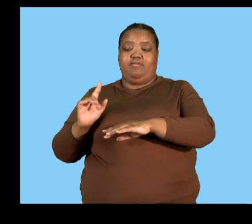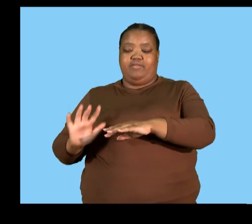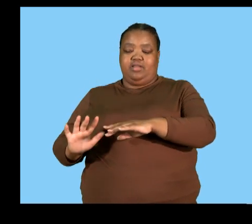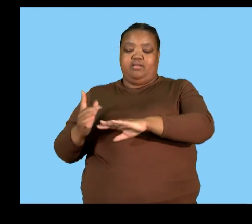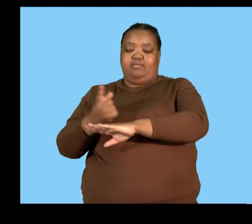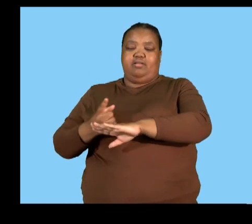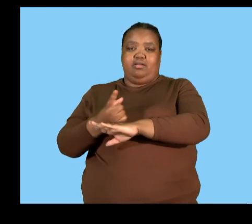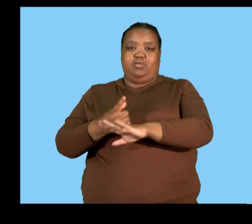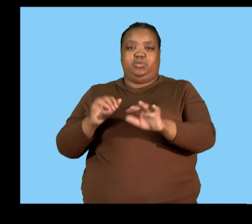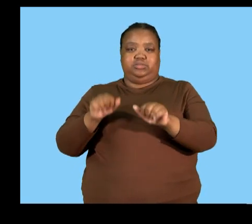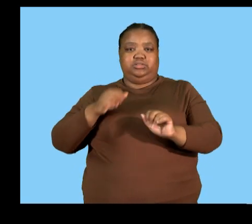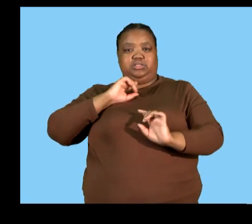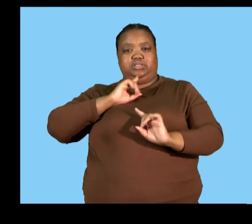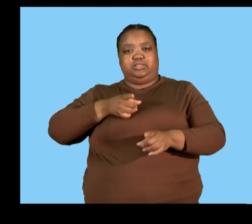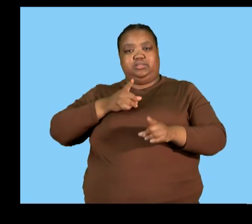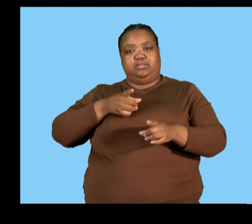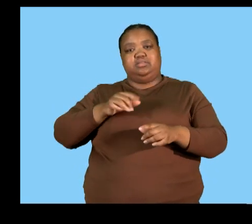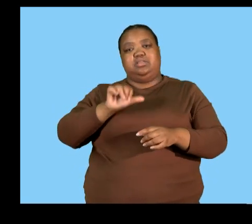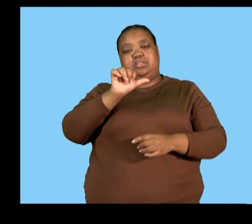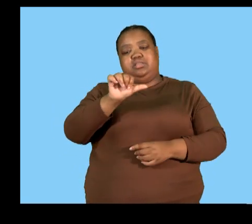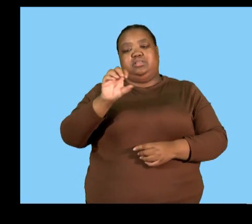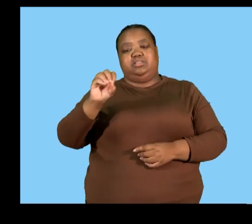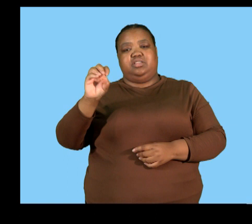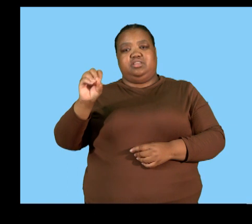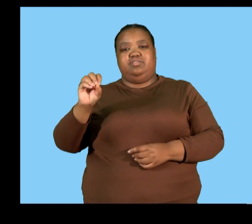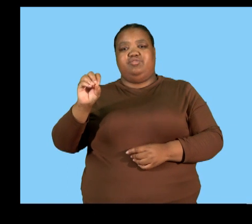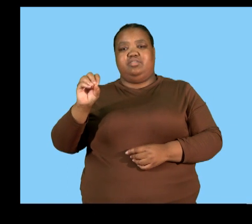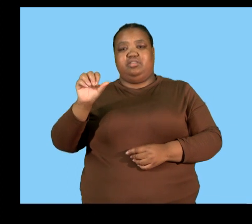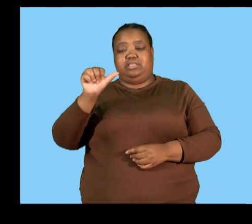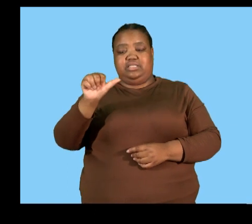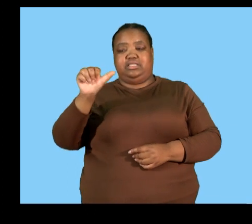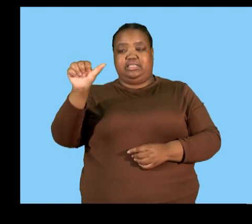0.75 hours. So this will give us